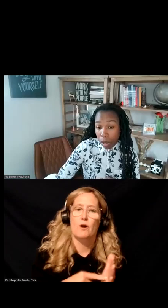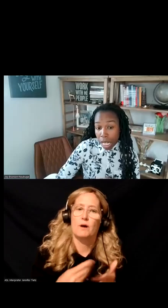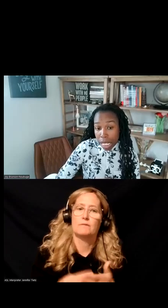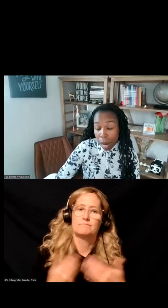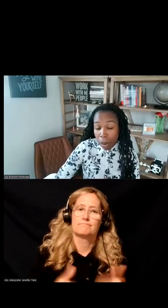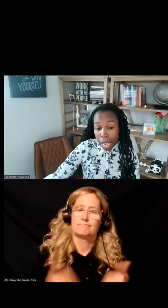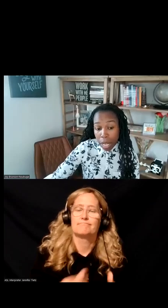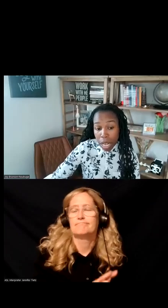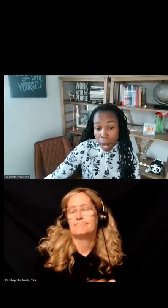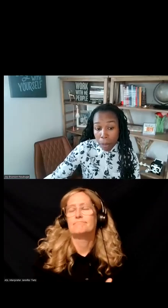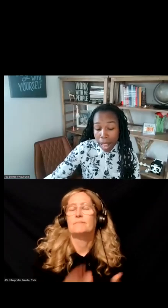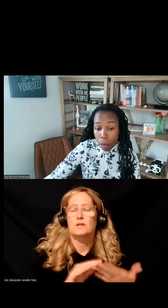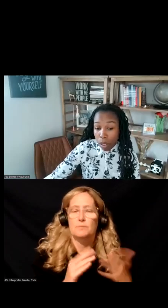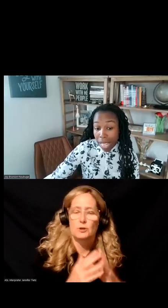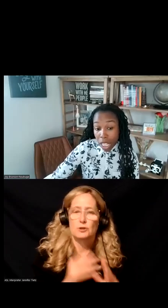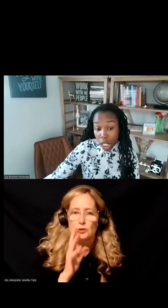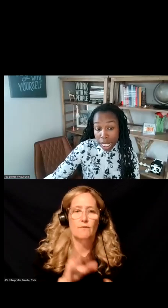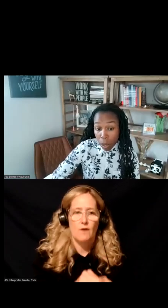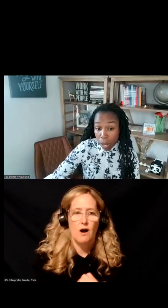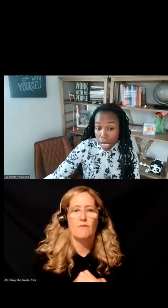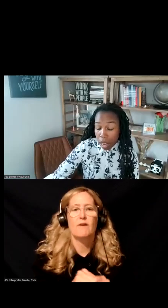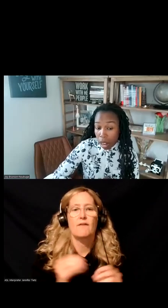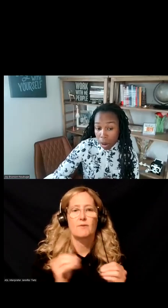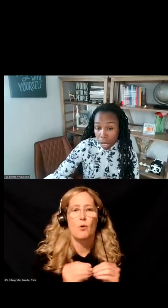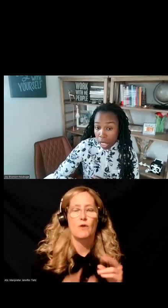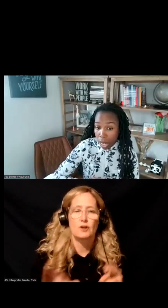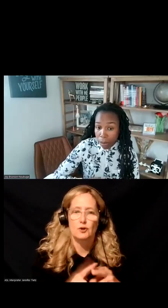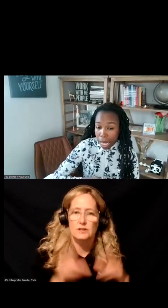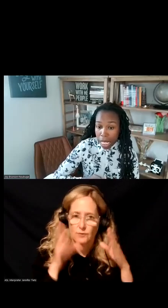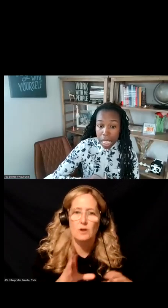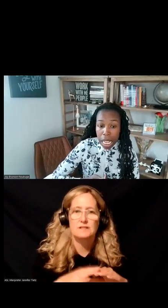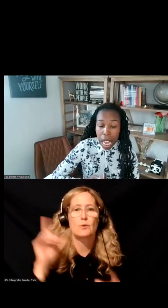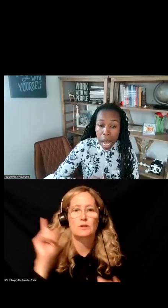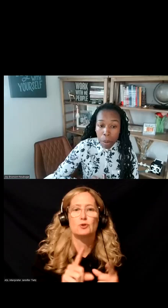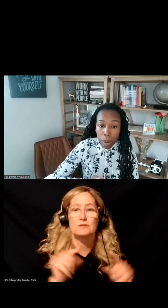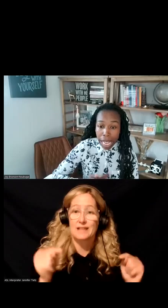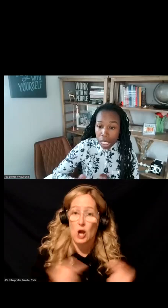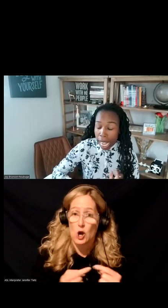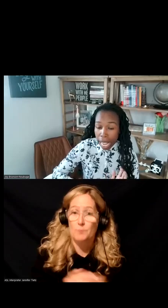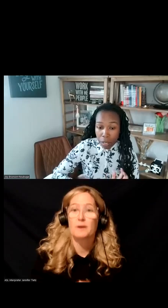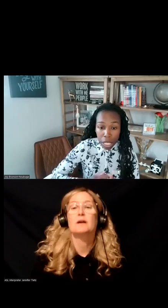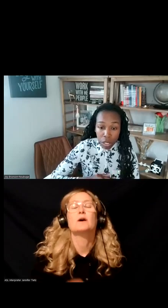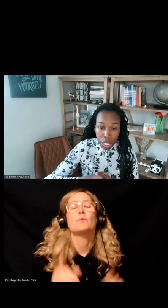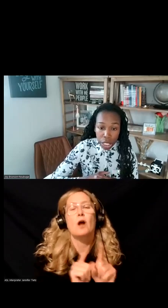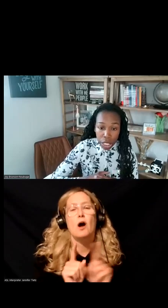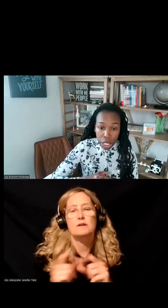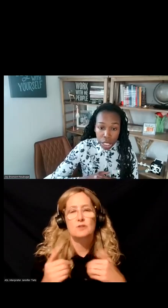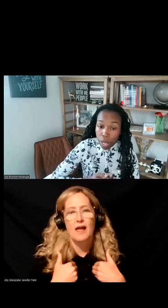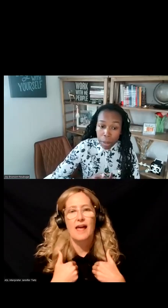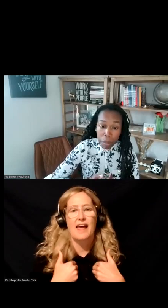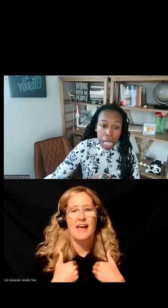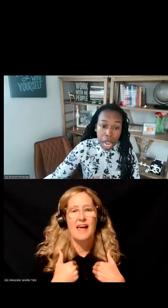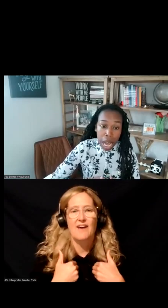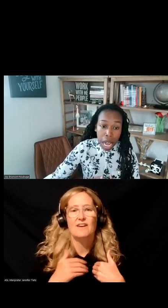seen communities that we're in have more of an increased focus on harm reduction methods. We actually have syringe